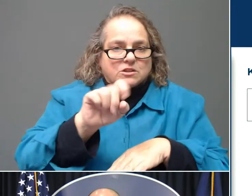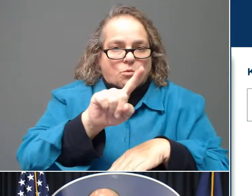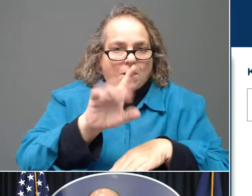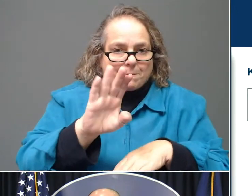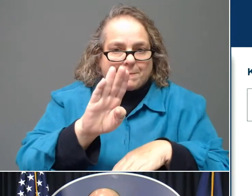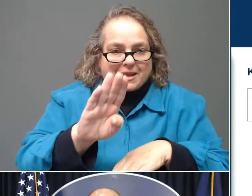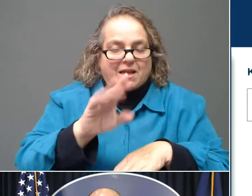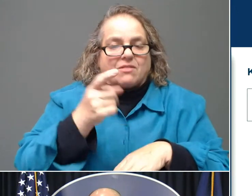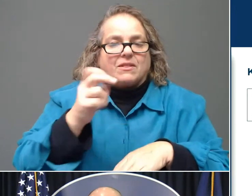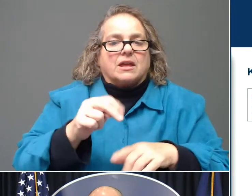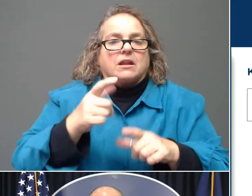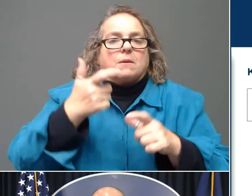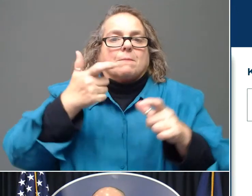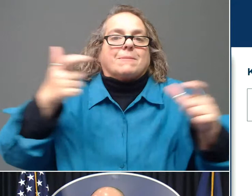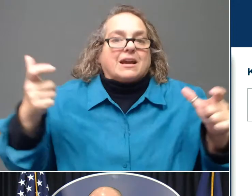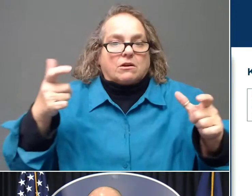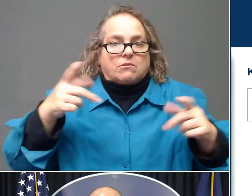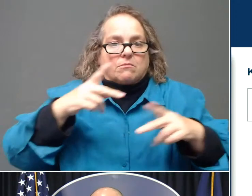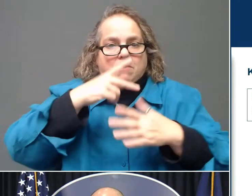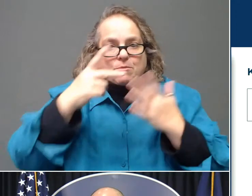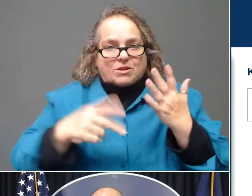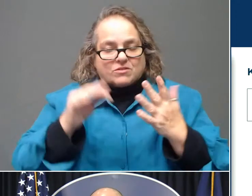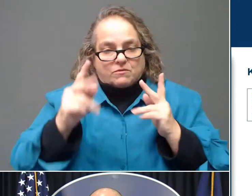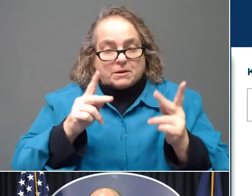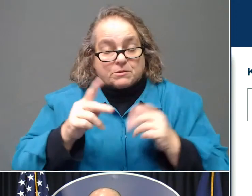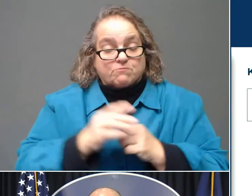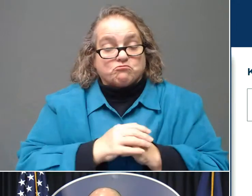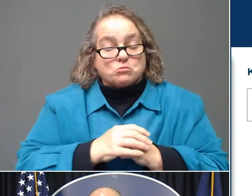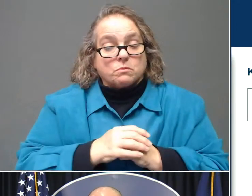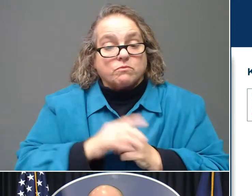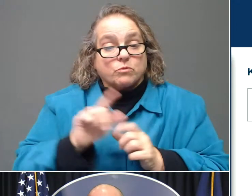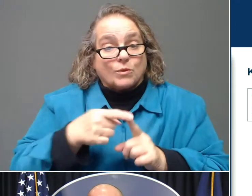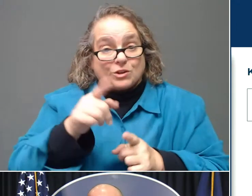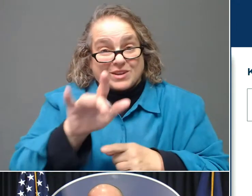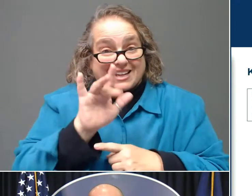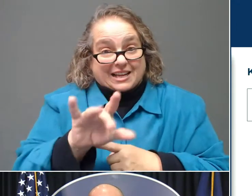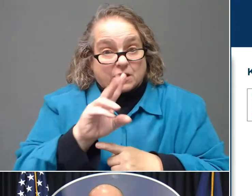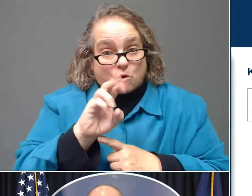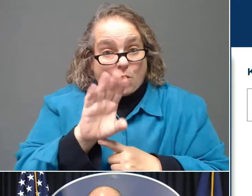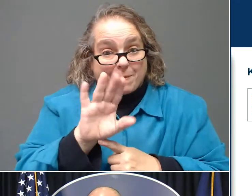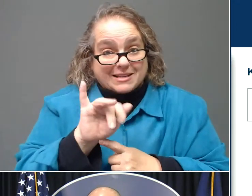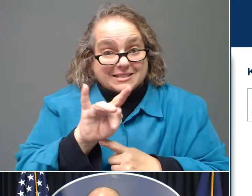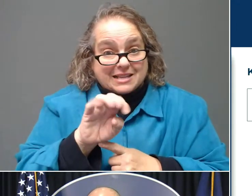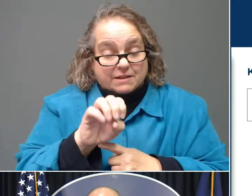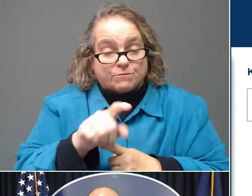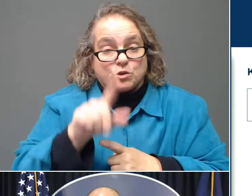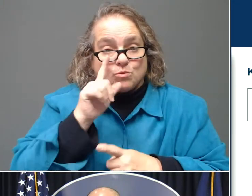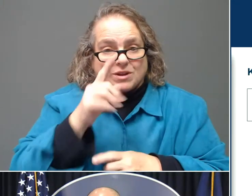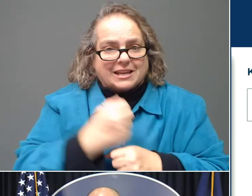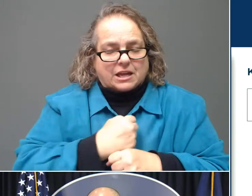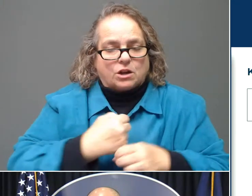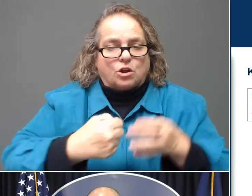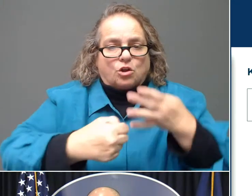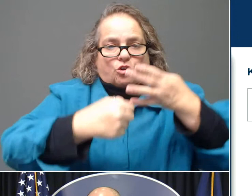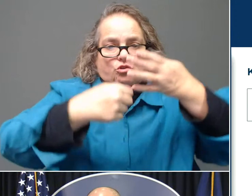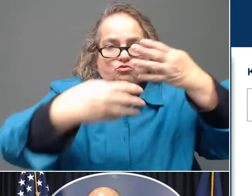larger population. When you click on the website on one of these locations, you'll get a drop-down